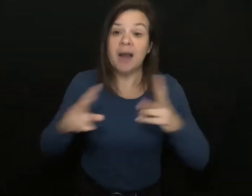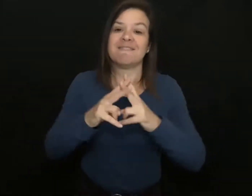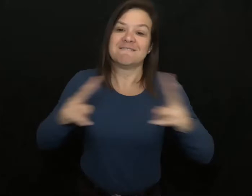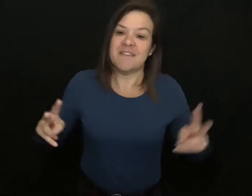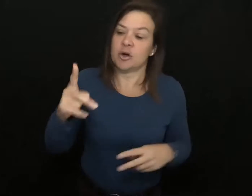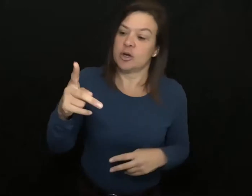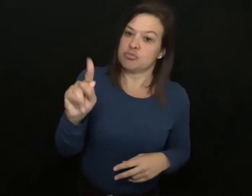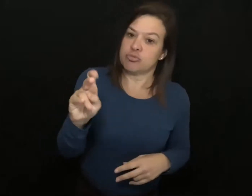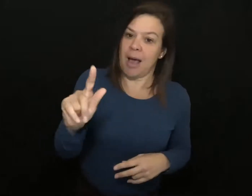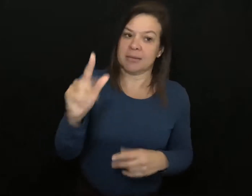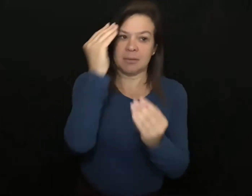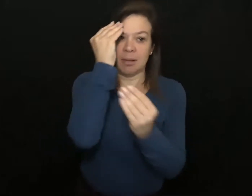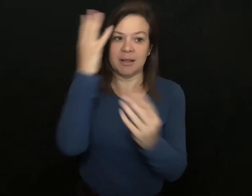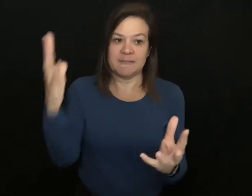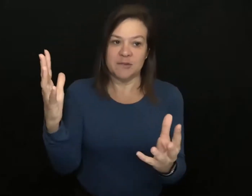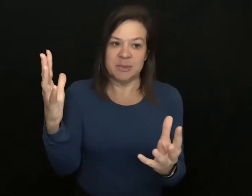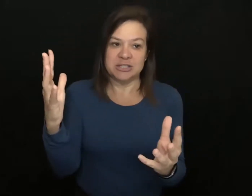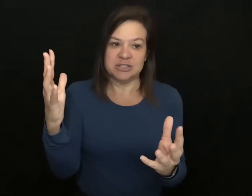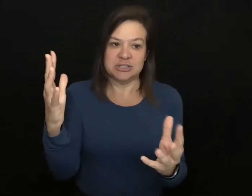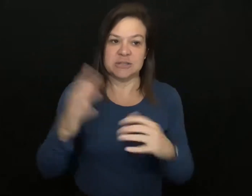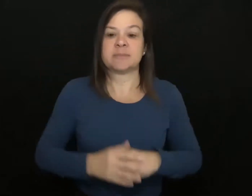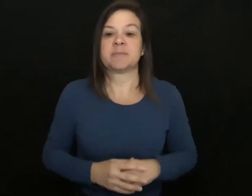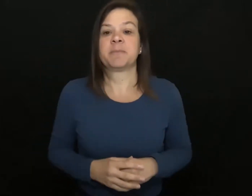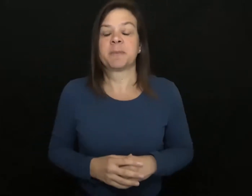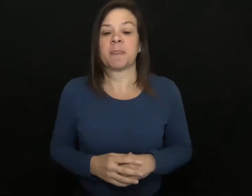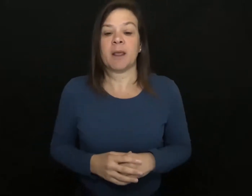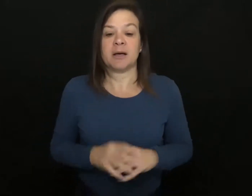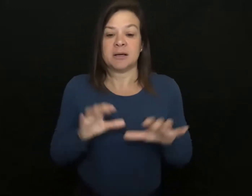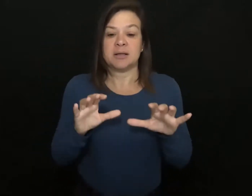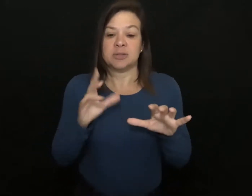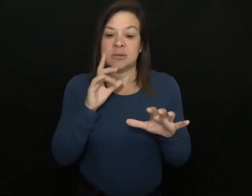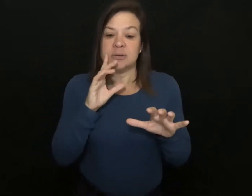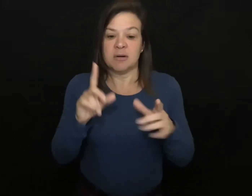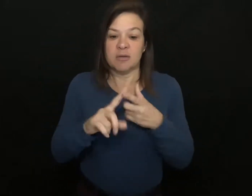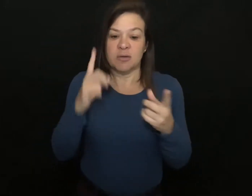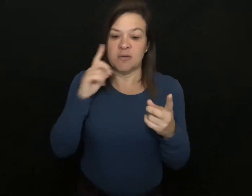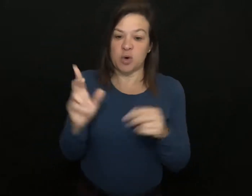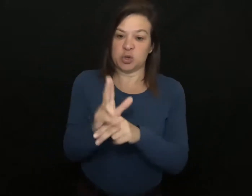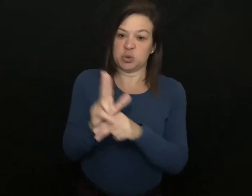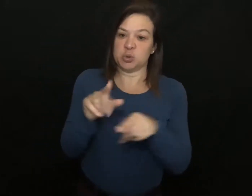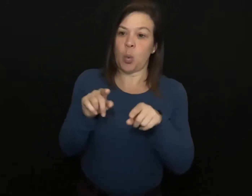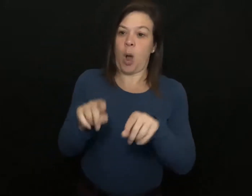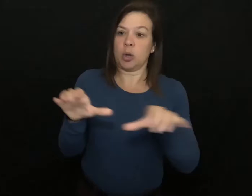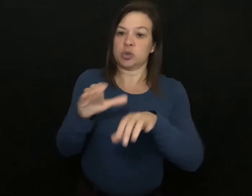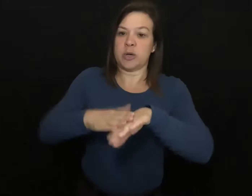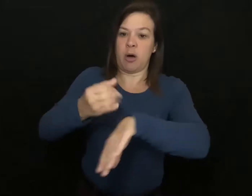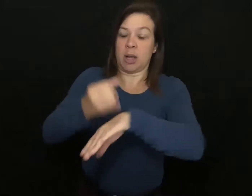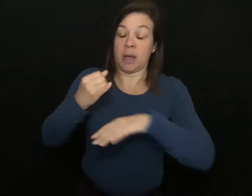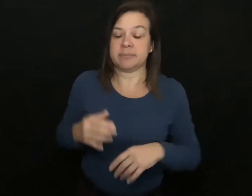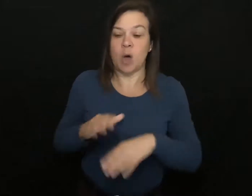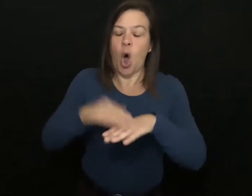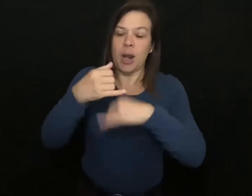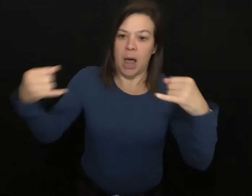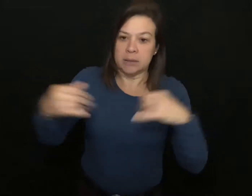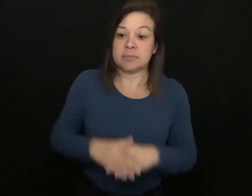practical information to use when we're doing things online. From Kim, what I heard is the